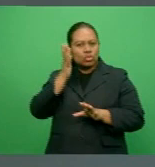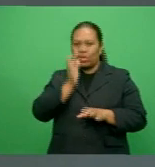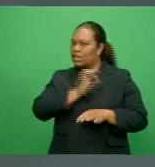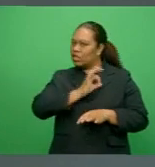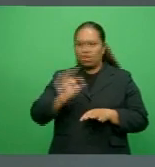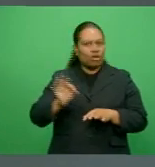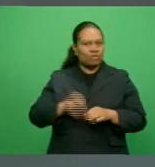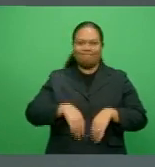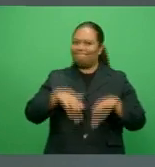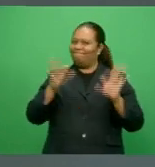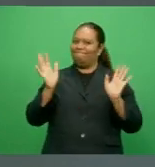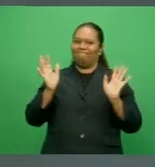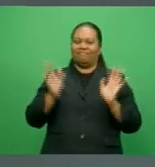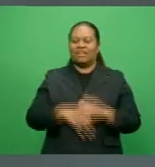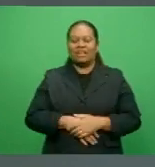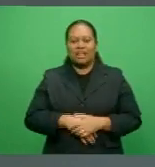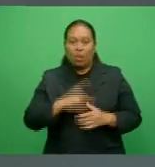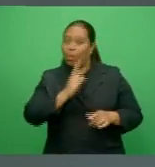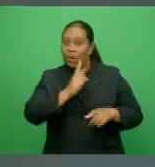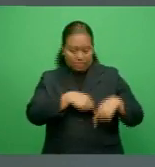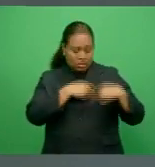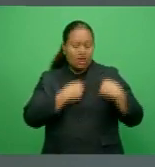hope. Whatever your heart